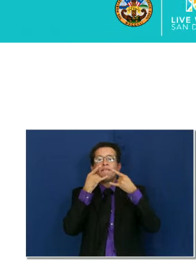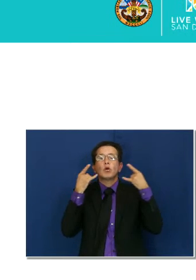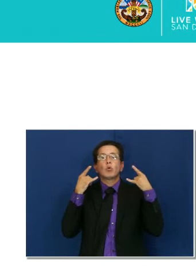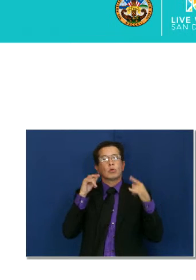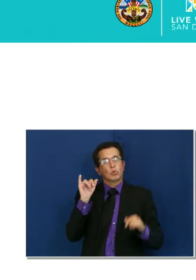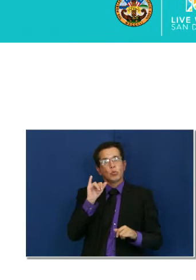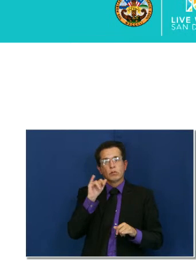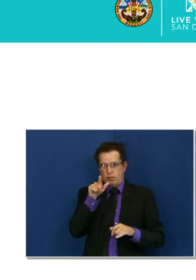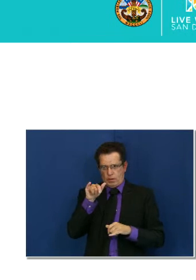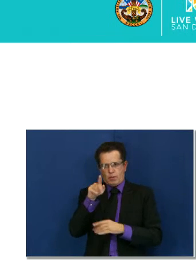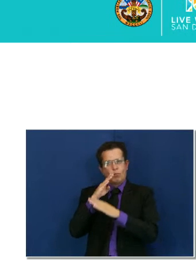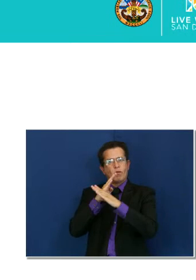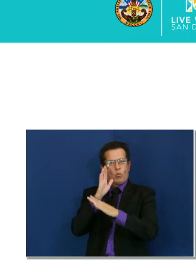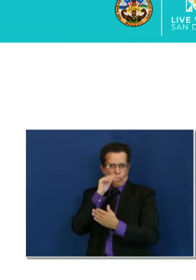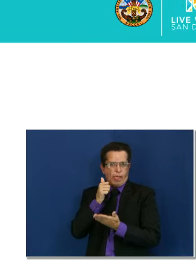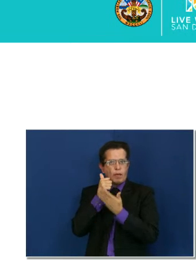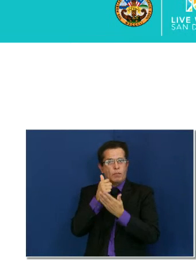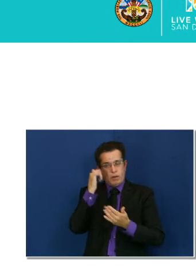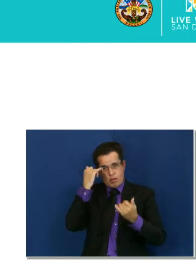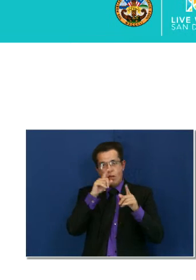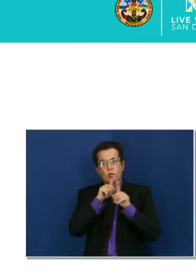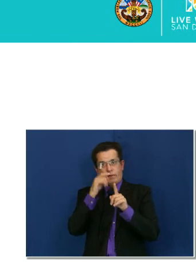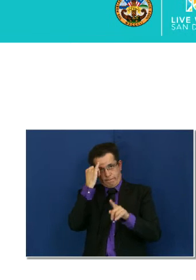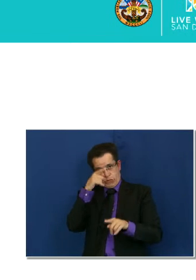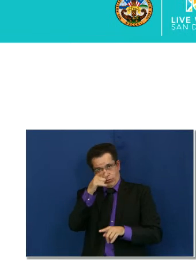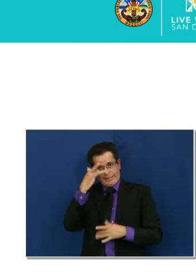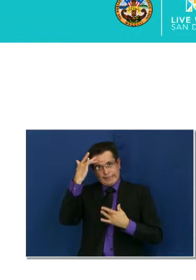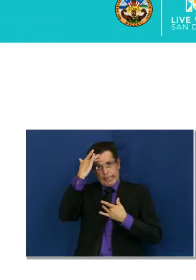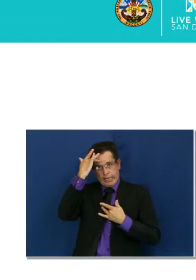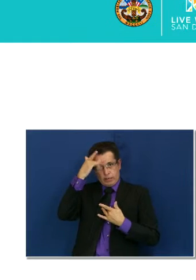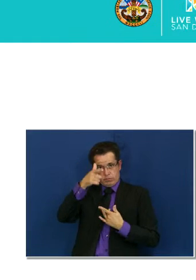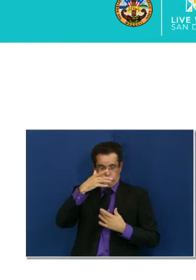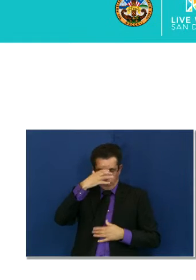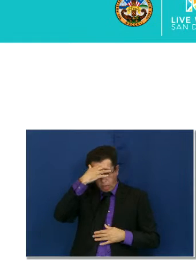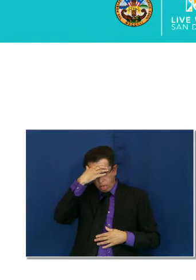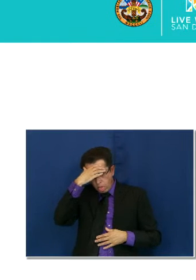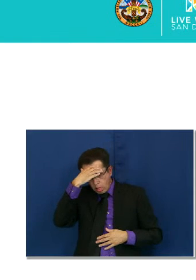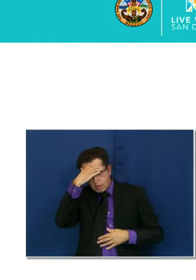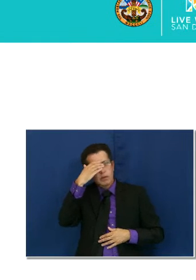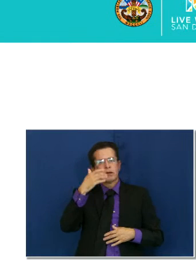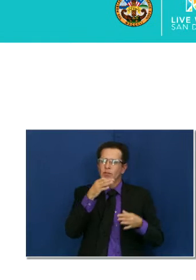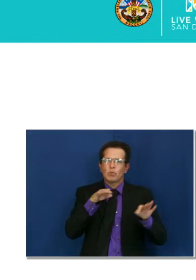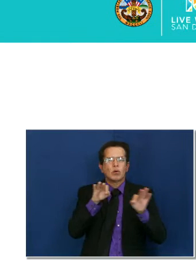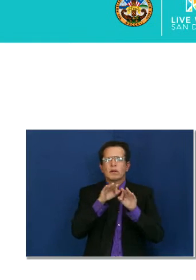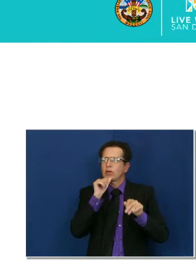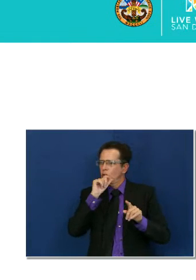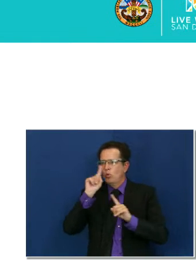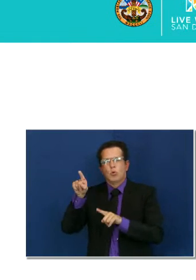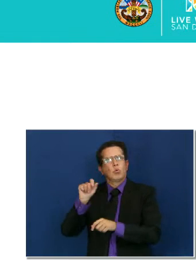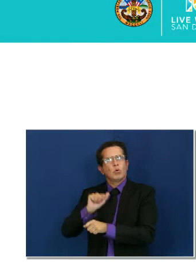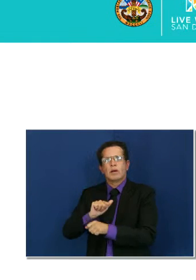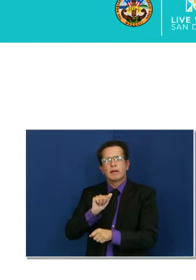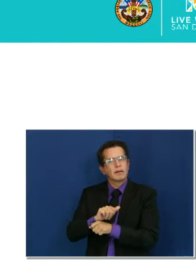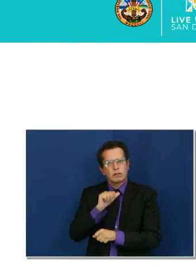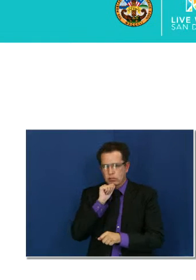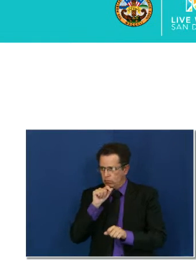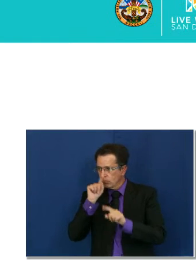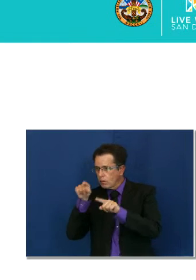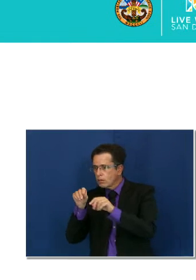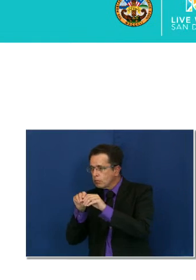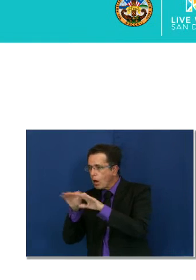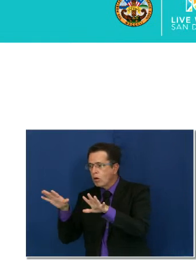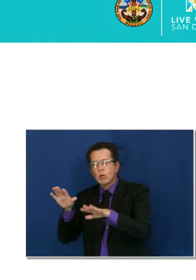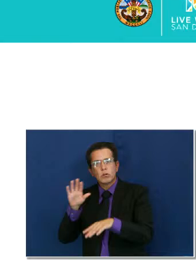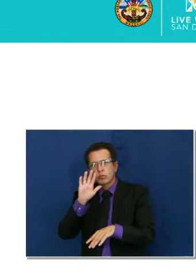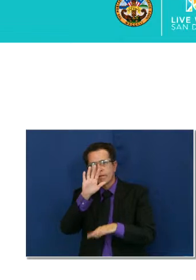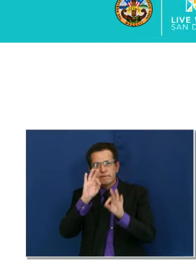are preventive strategies. If you are sick, what's important is do not go to work. And if you do